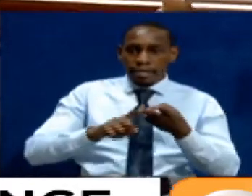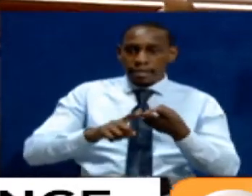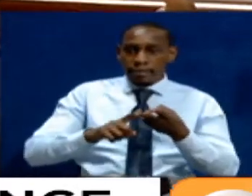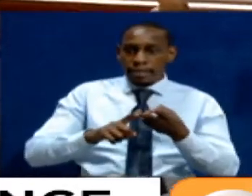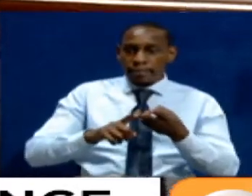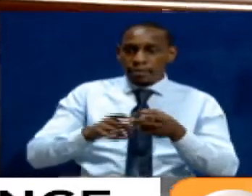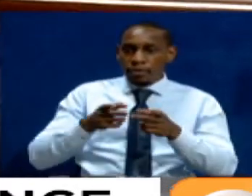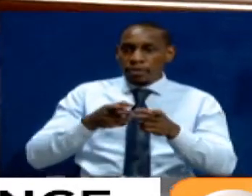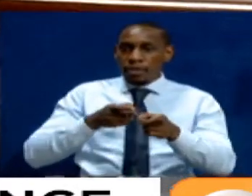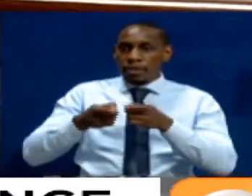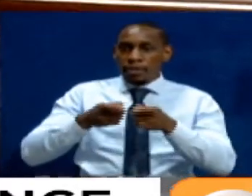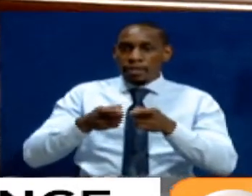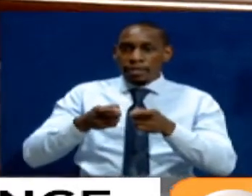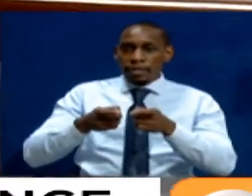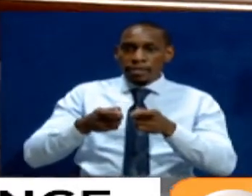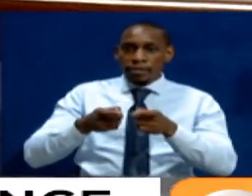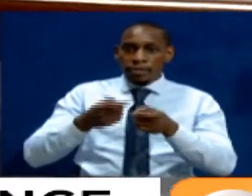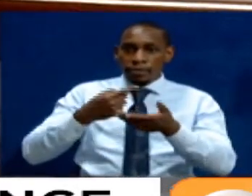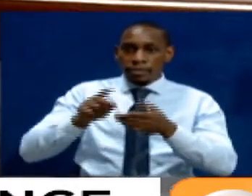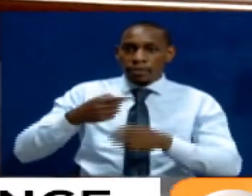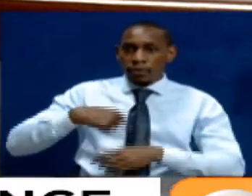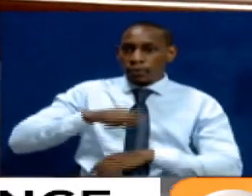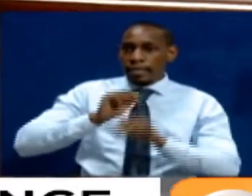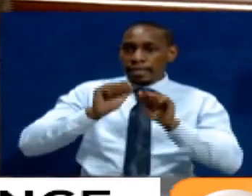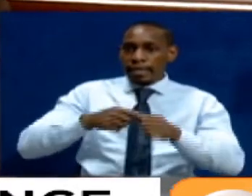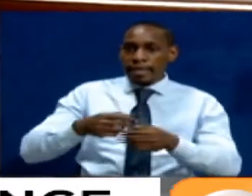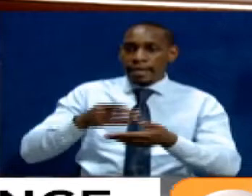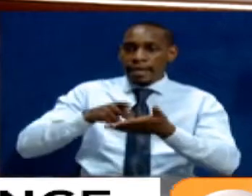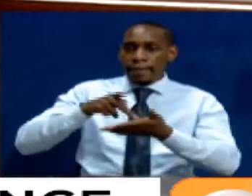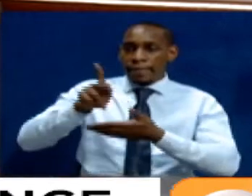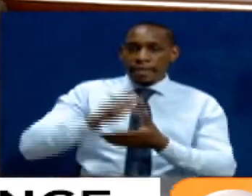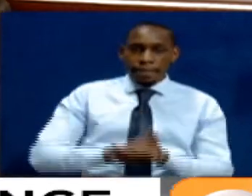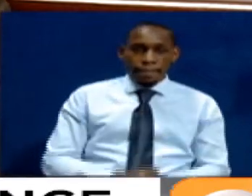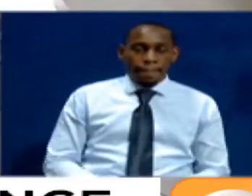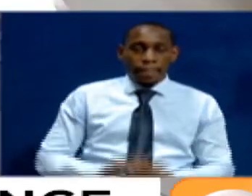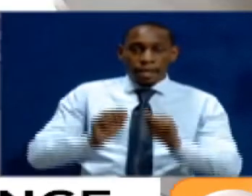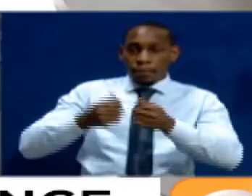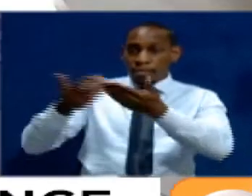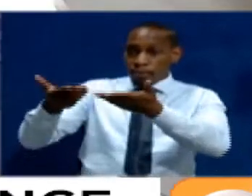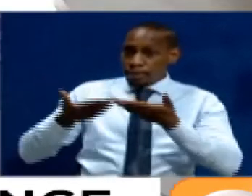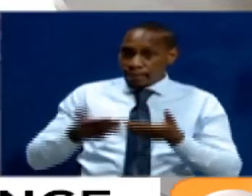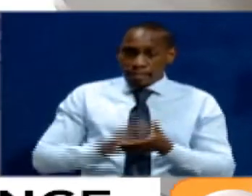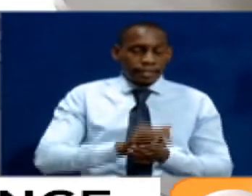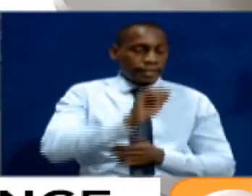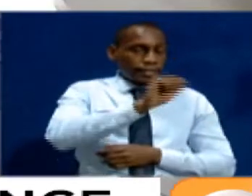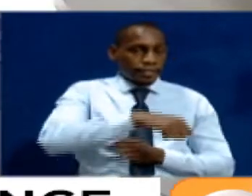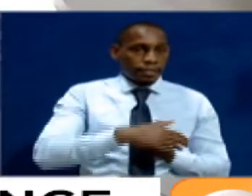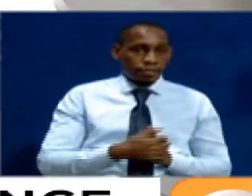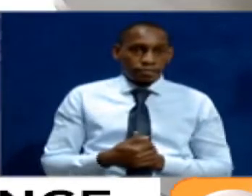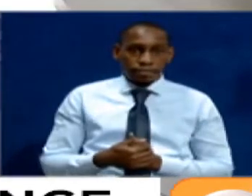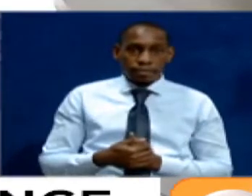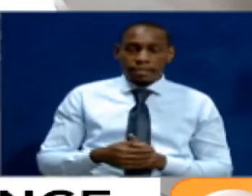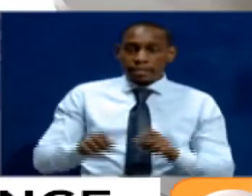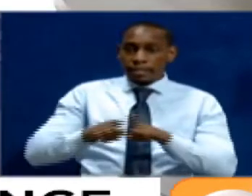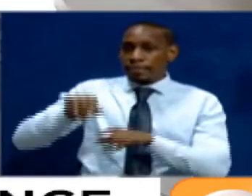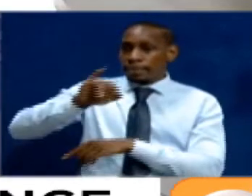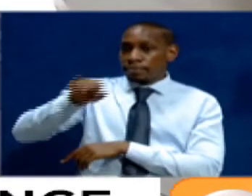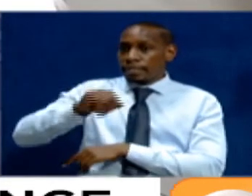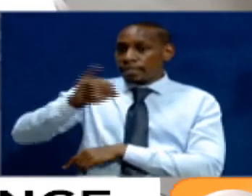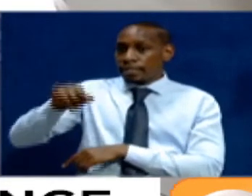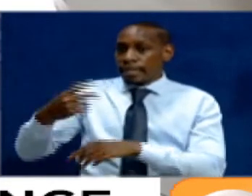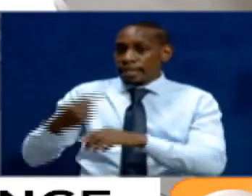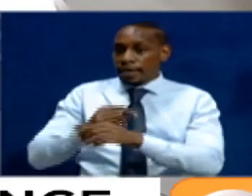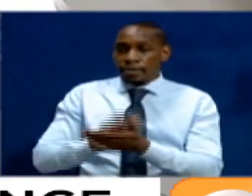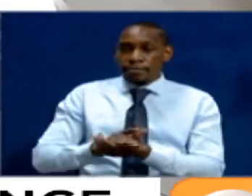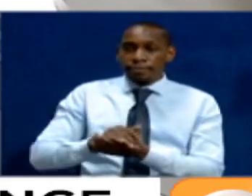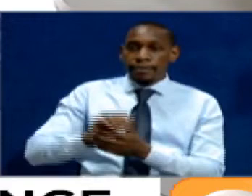stringent regulatory authorization for us to be able to procure. So eventually it could end up here? Yeah, it could, yes. Yeah, like and Johnson & Johnson maybe. Yes,